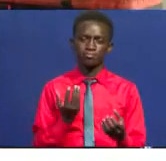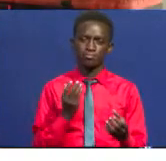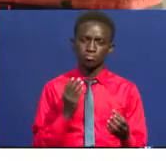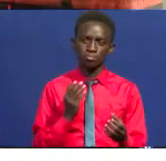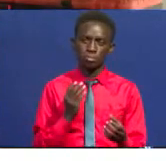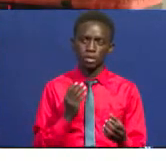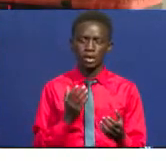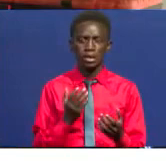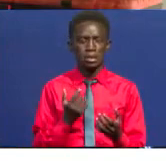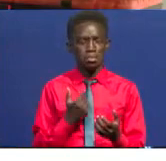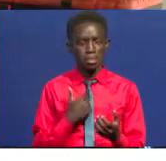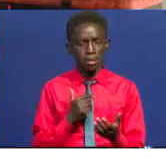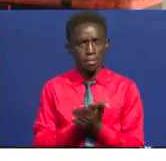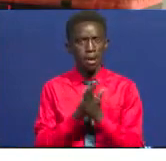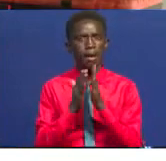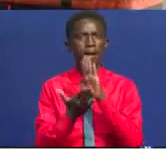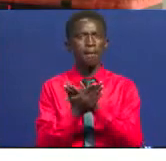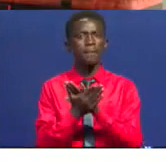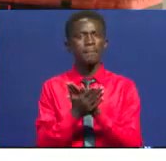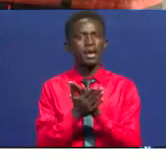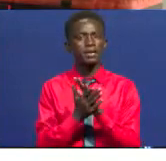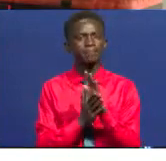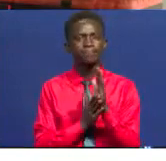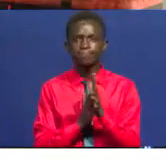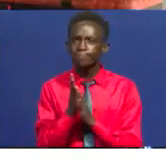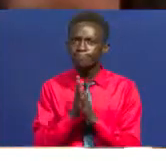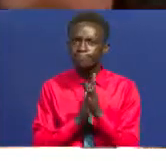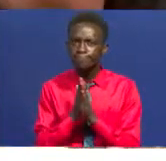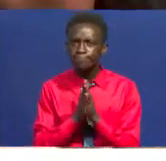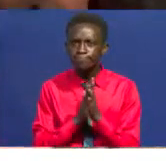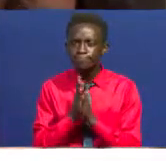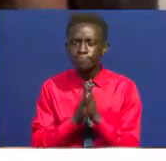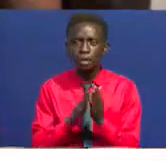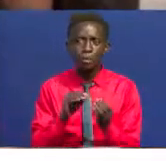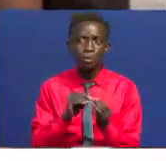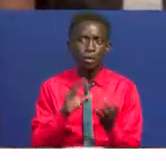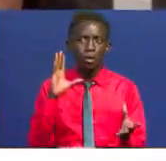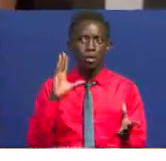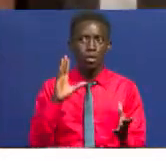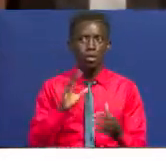get more interested and venture into the industry.